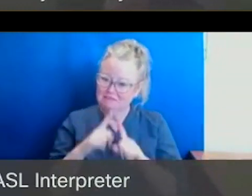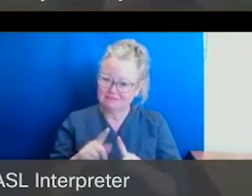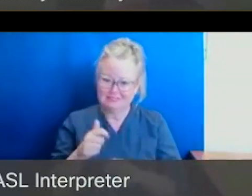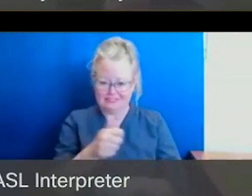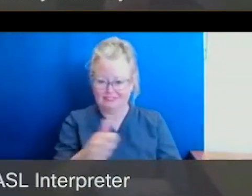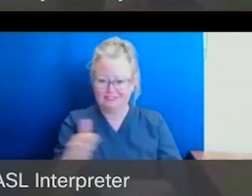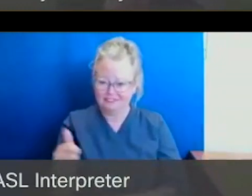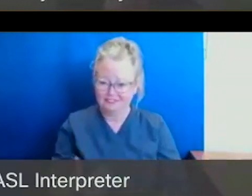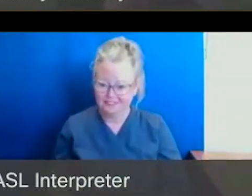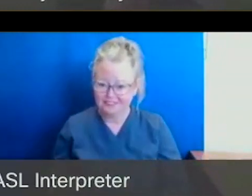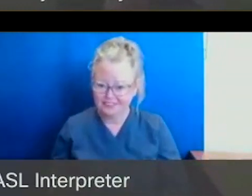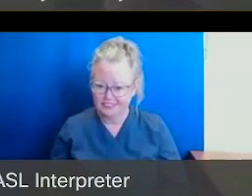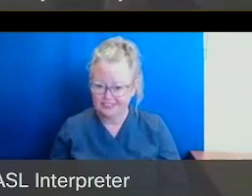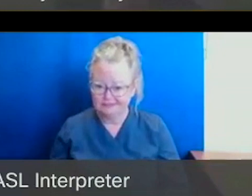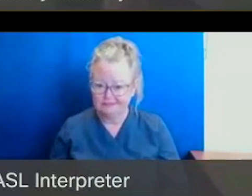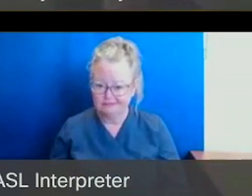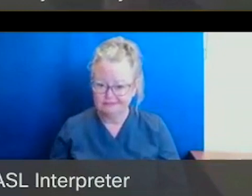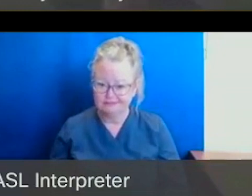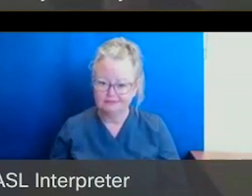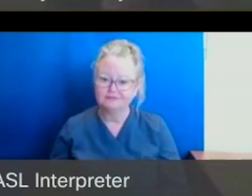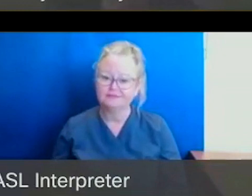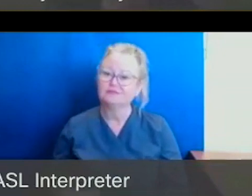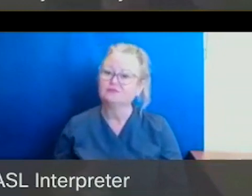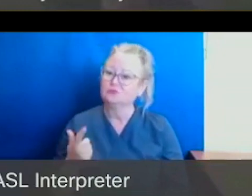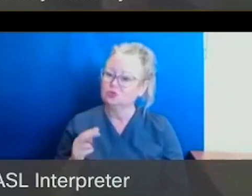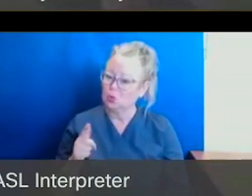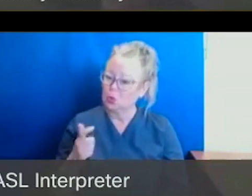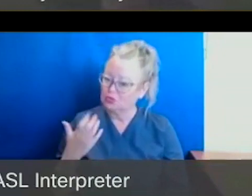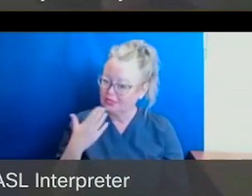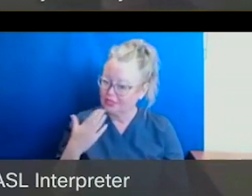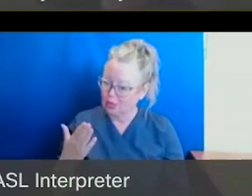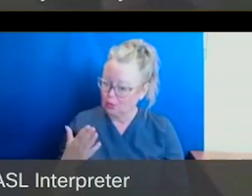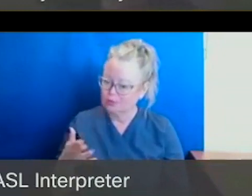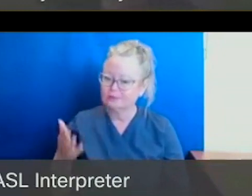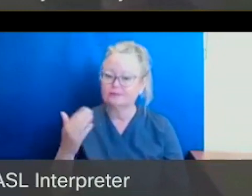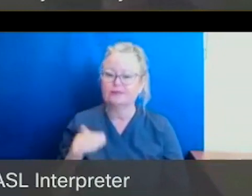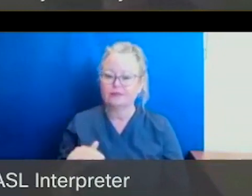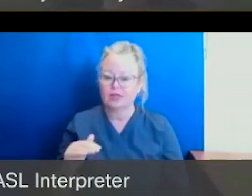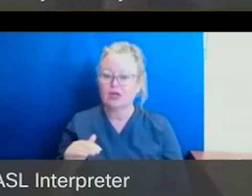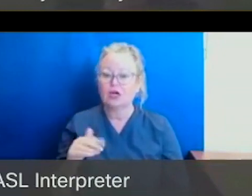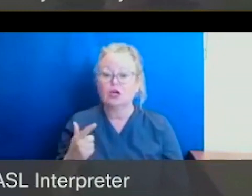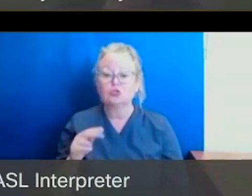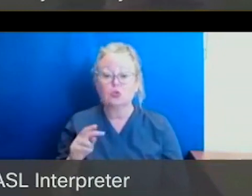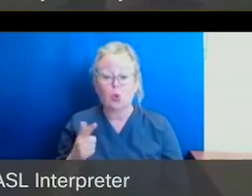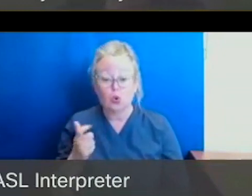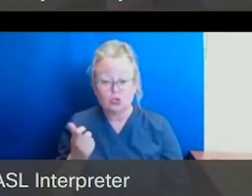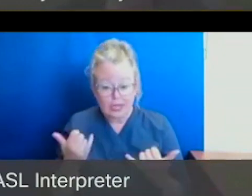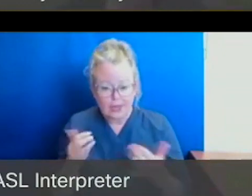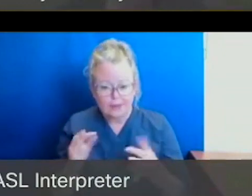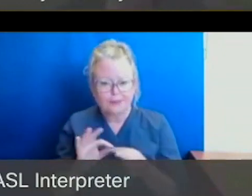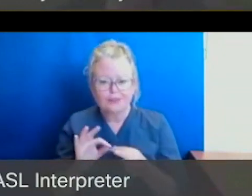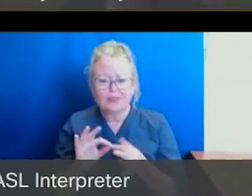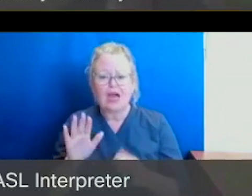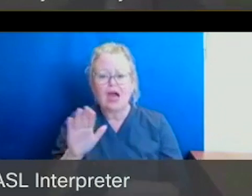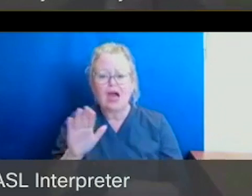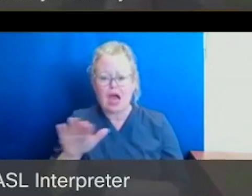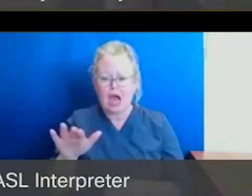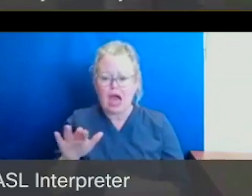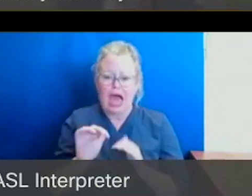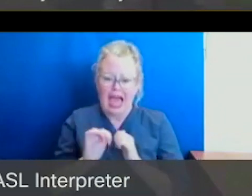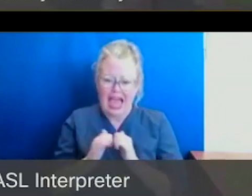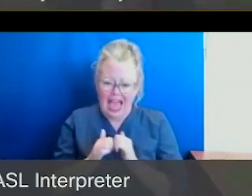very state specific. Thank you. Can you also give any strategies though for a